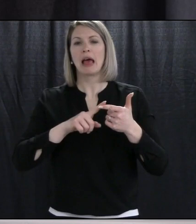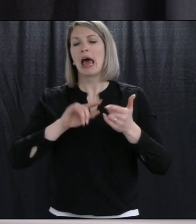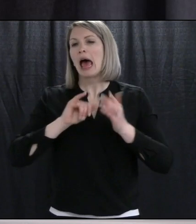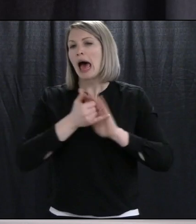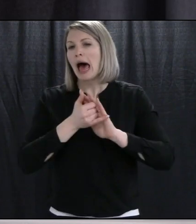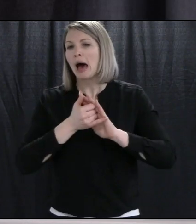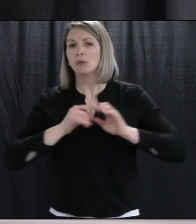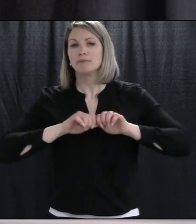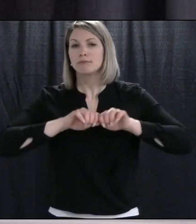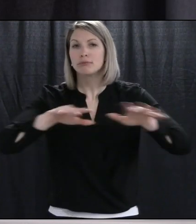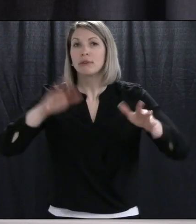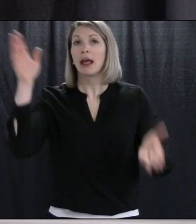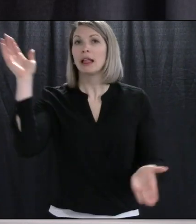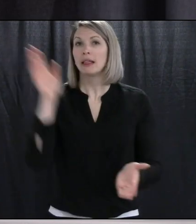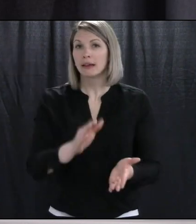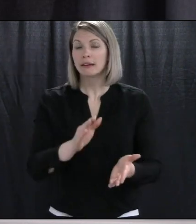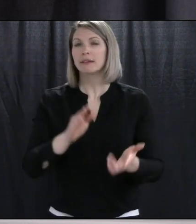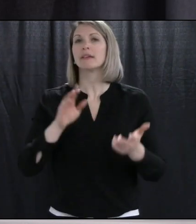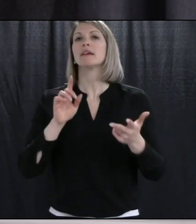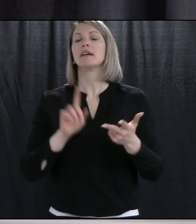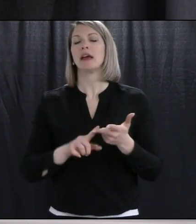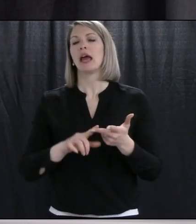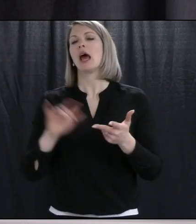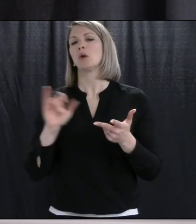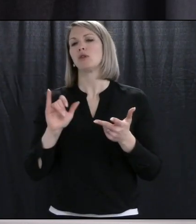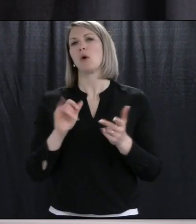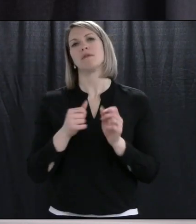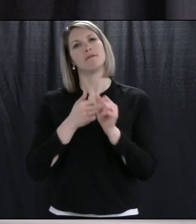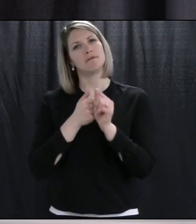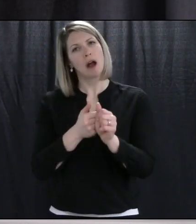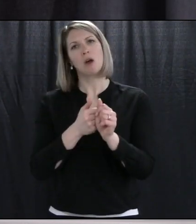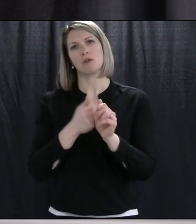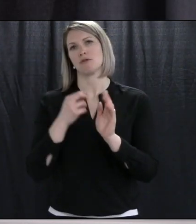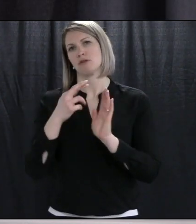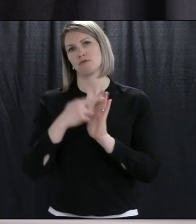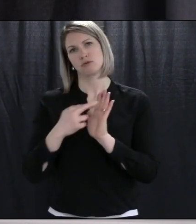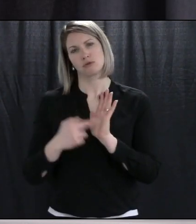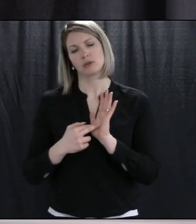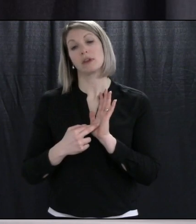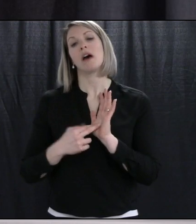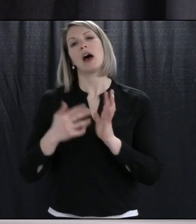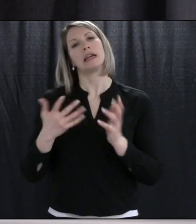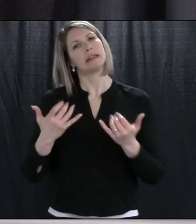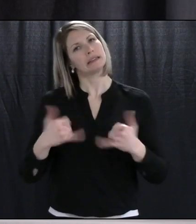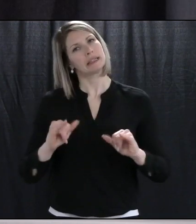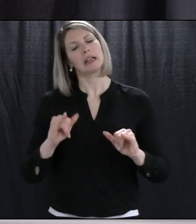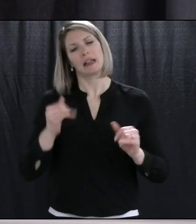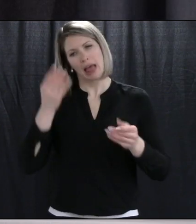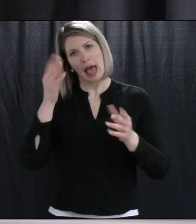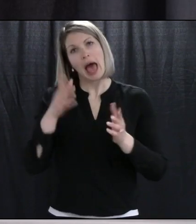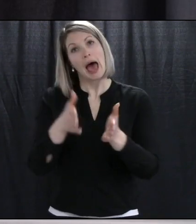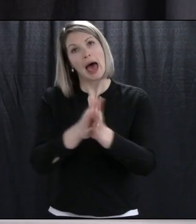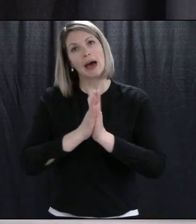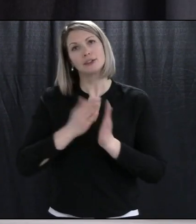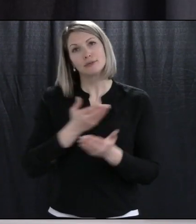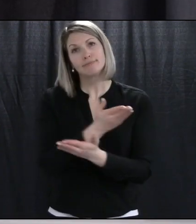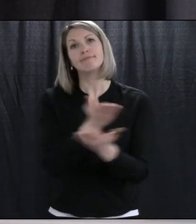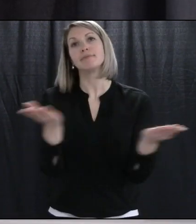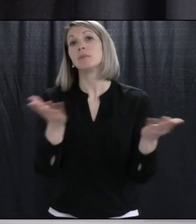is containment and isolation, and I would urge everyone in the province to exercise their responsibility as a